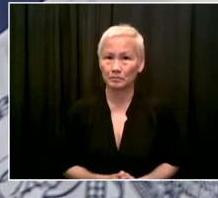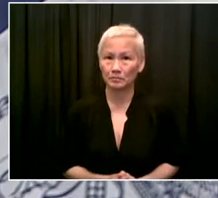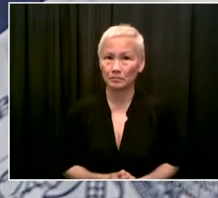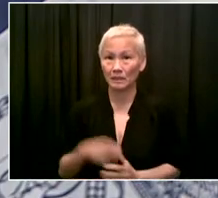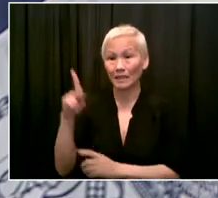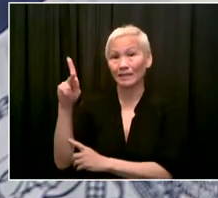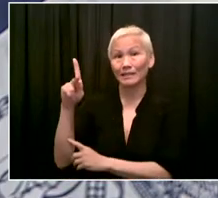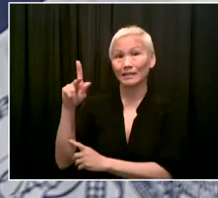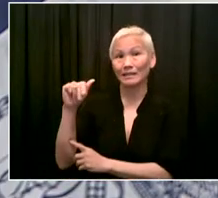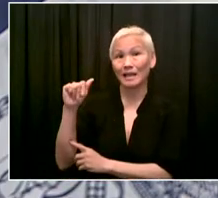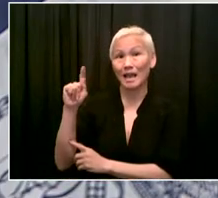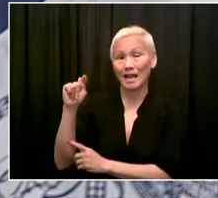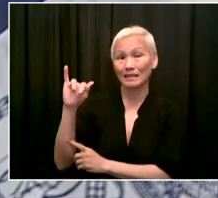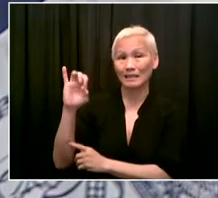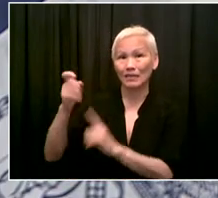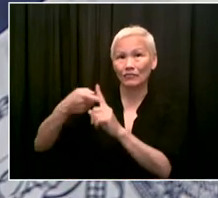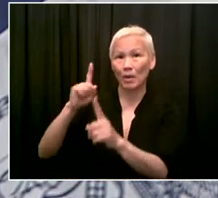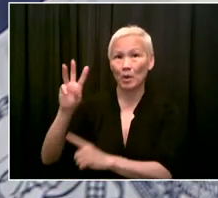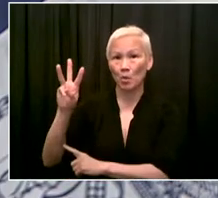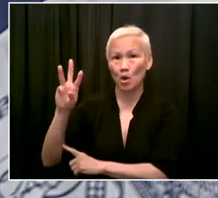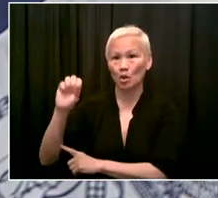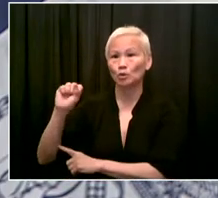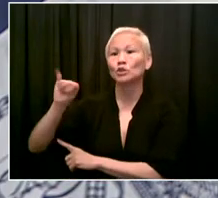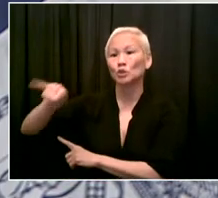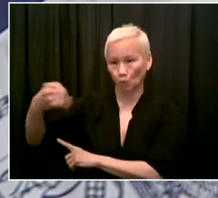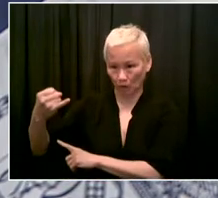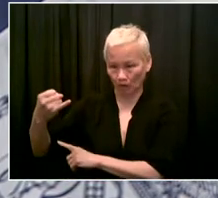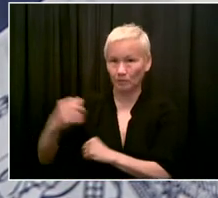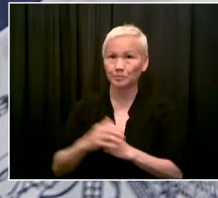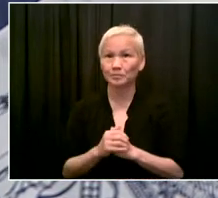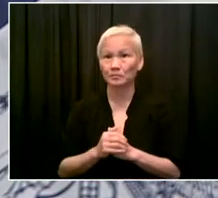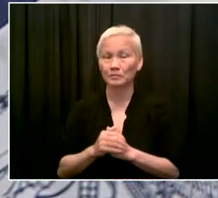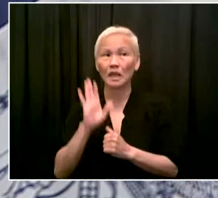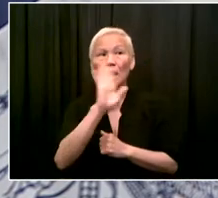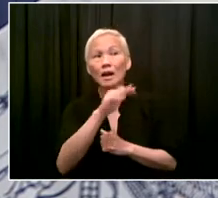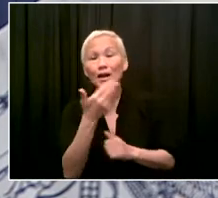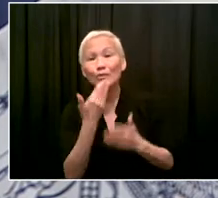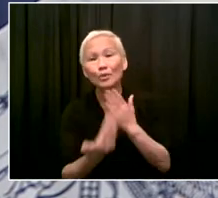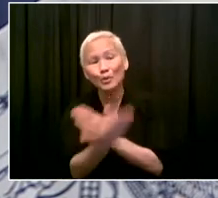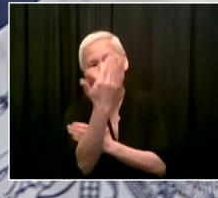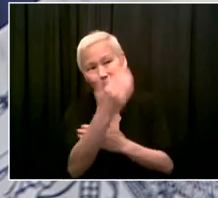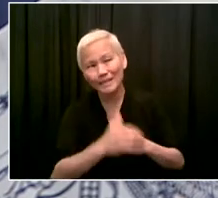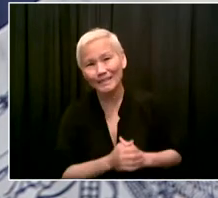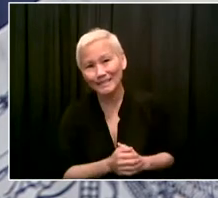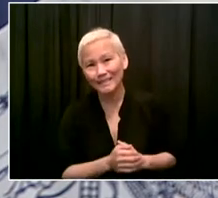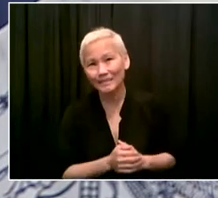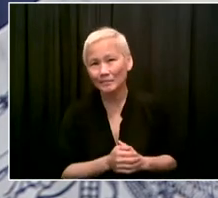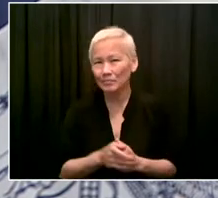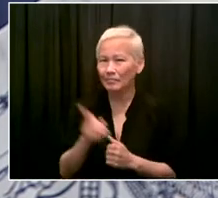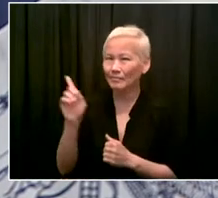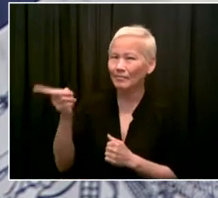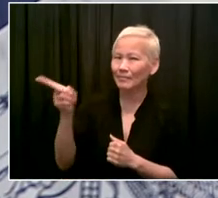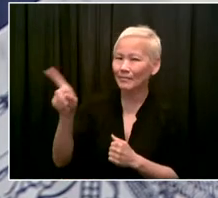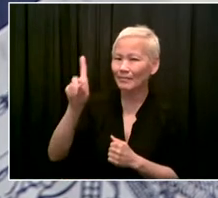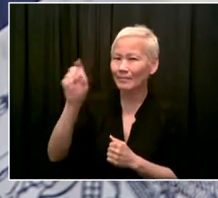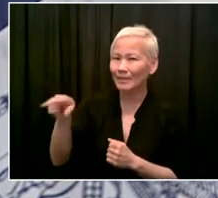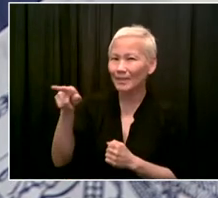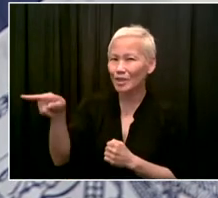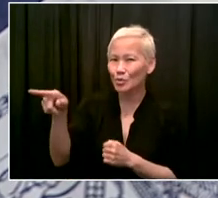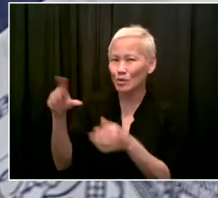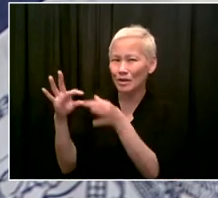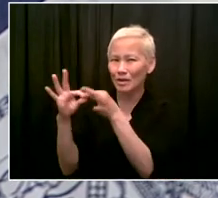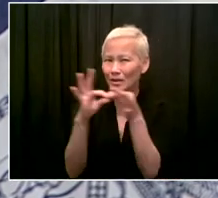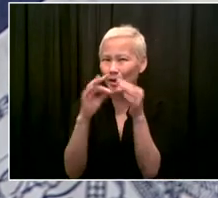DJ Katie Honan, who was at the Queens Night Market? Are you like cousins or something? I can't.